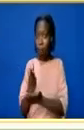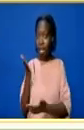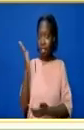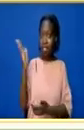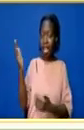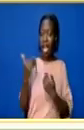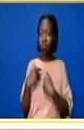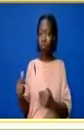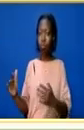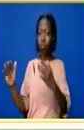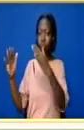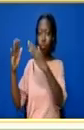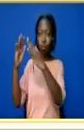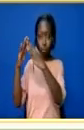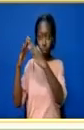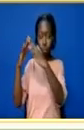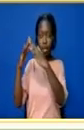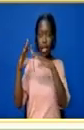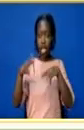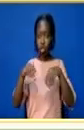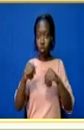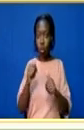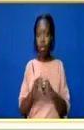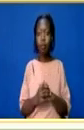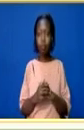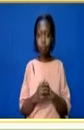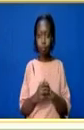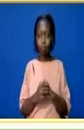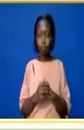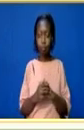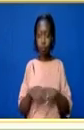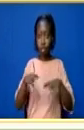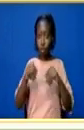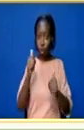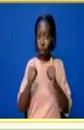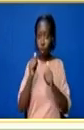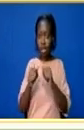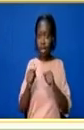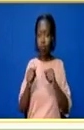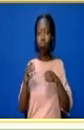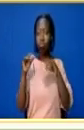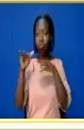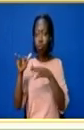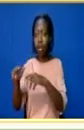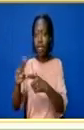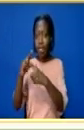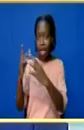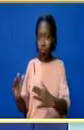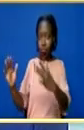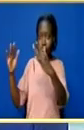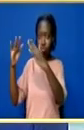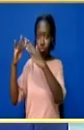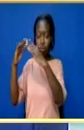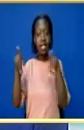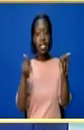heaps of the deposited soil. Yeah. The deposited soil plus the organic